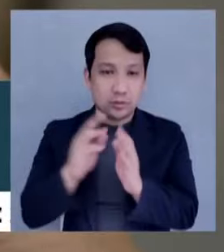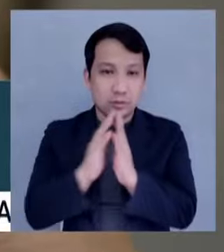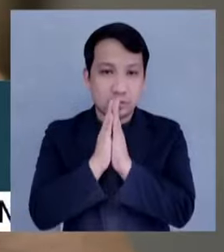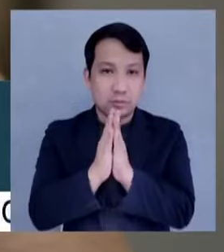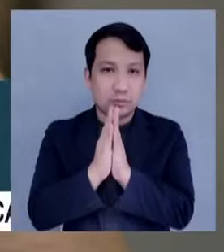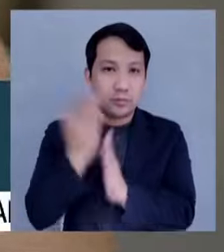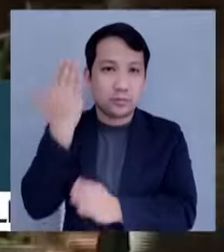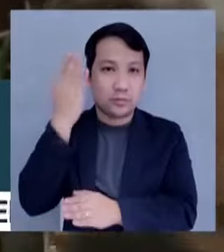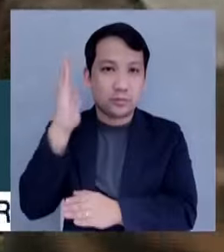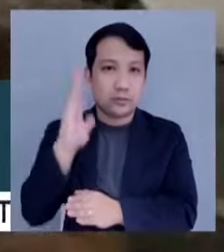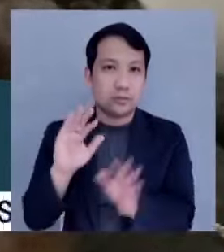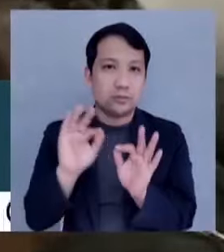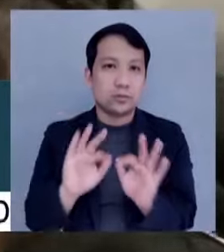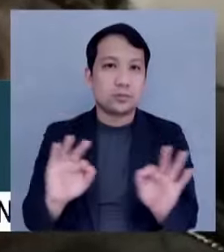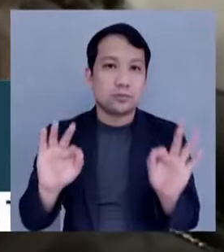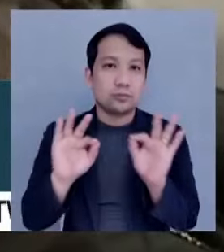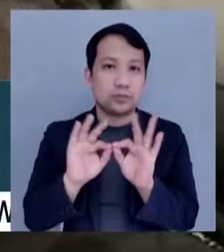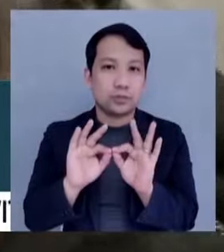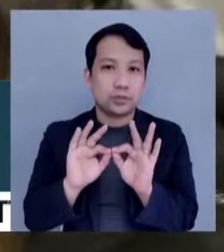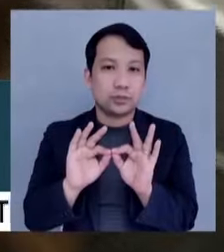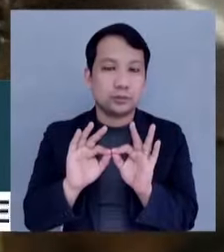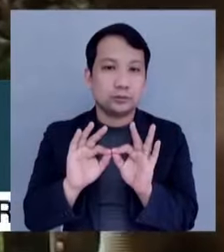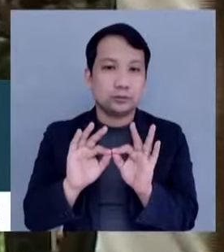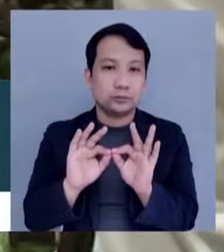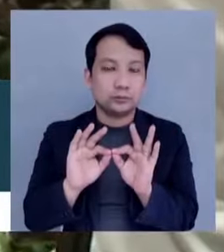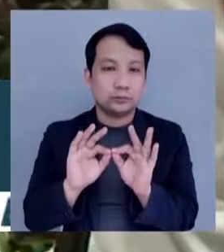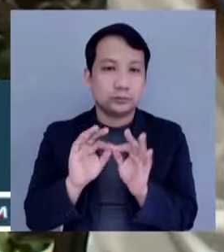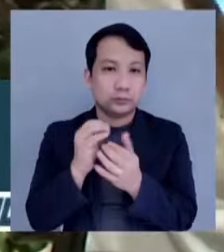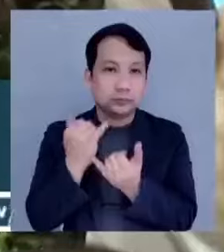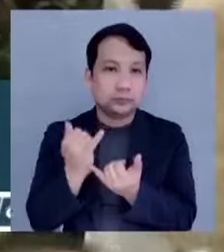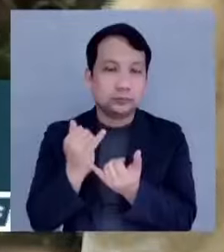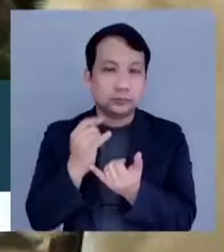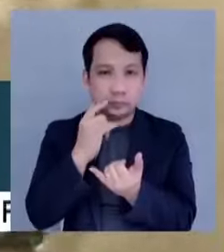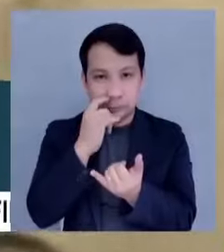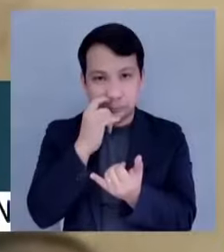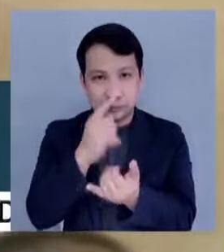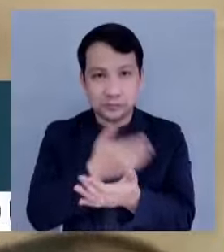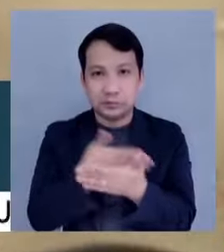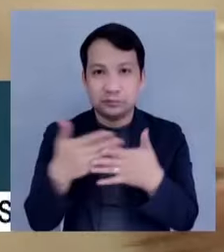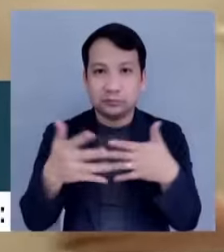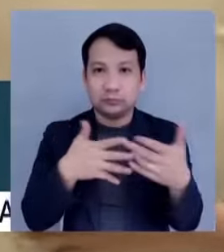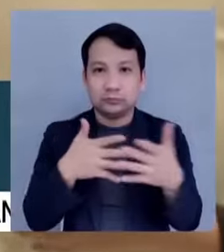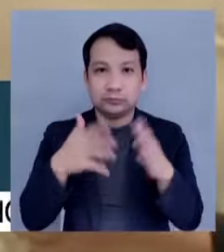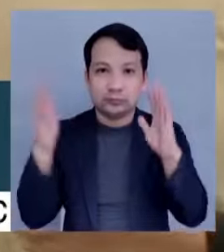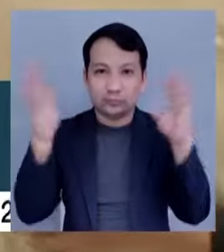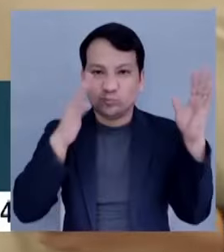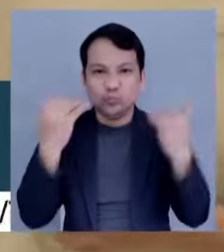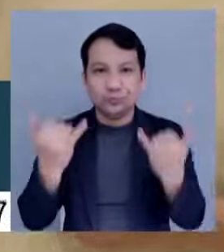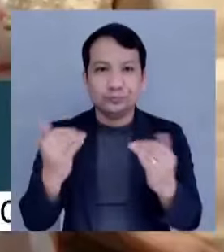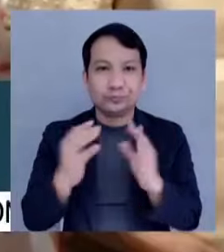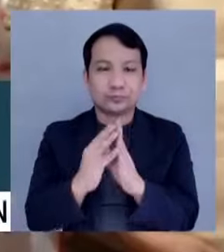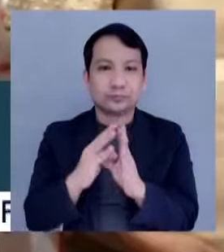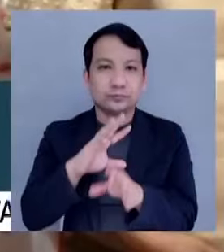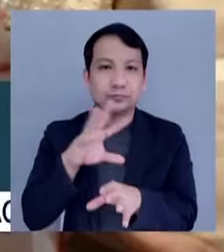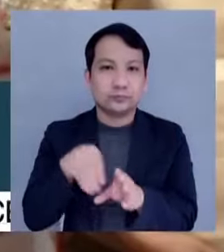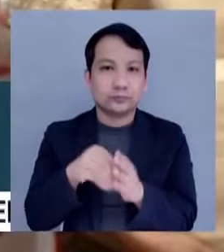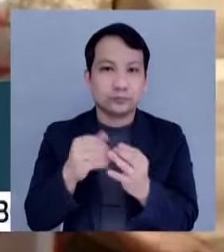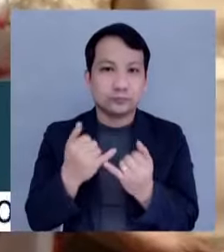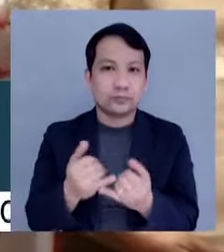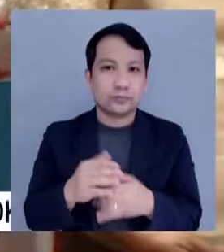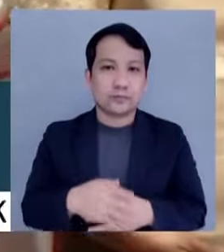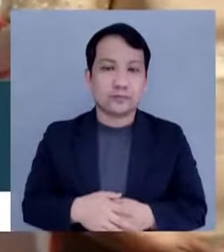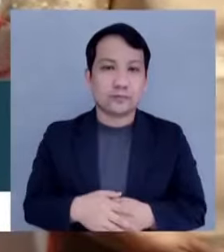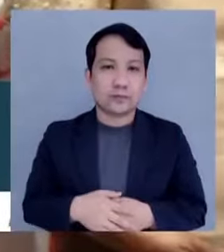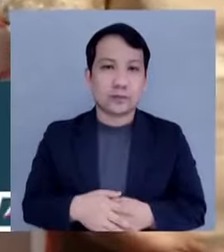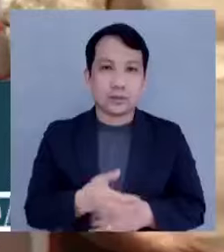most powerful tool to transform amid all the disasters that the country is facing right now. The event comes